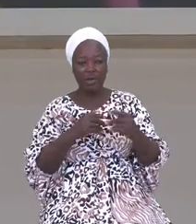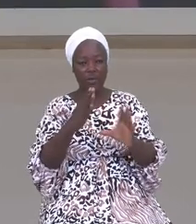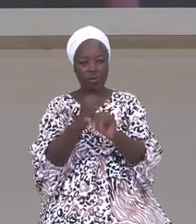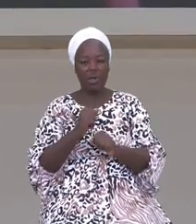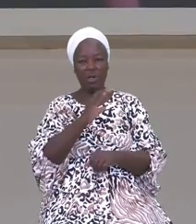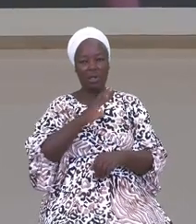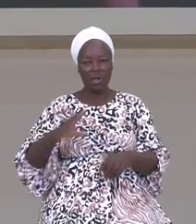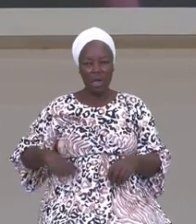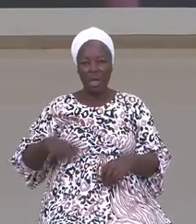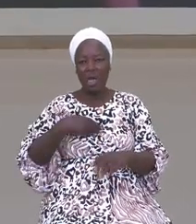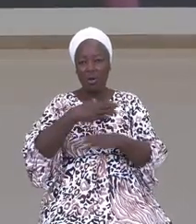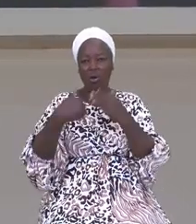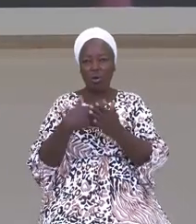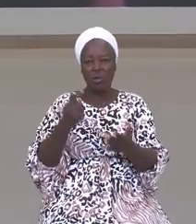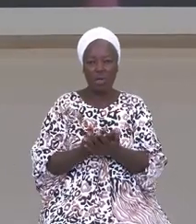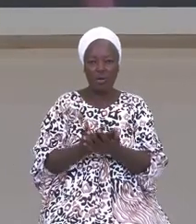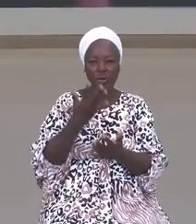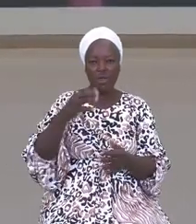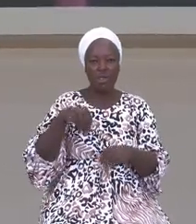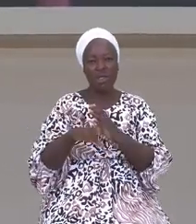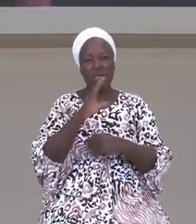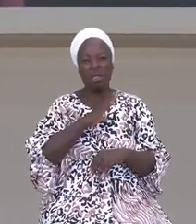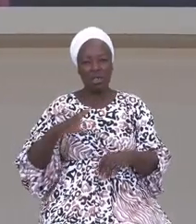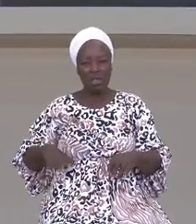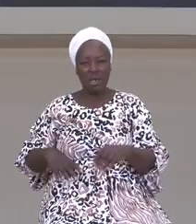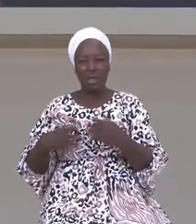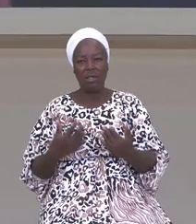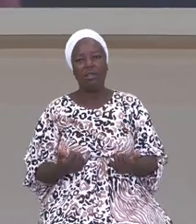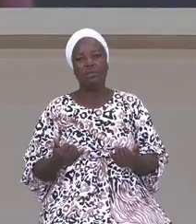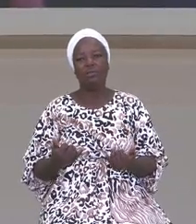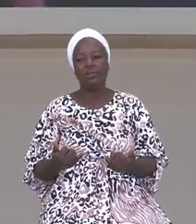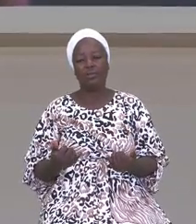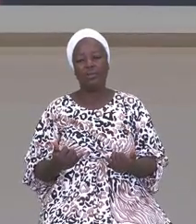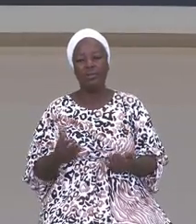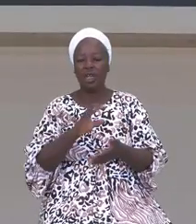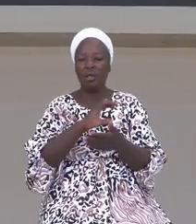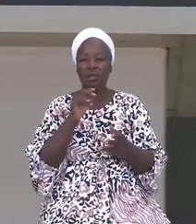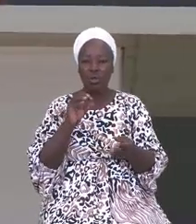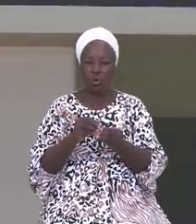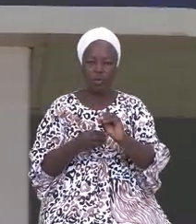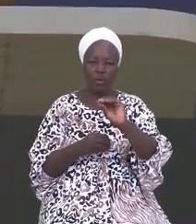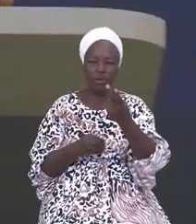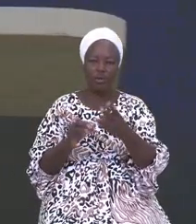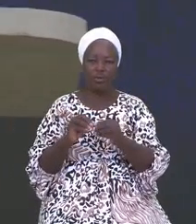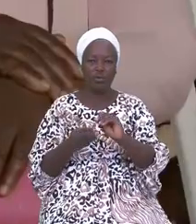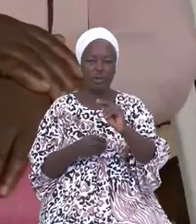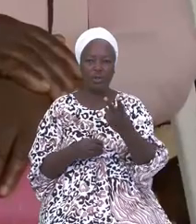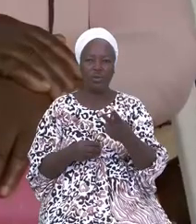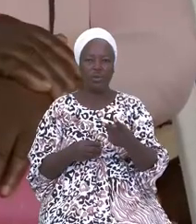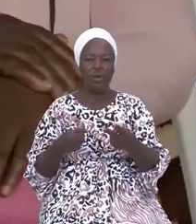all the riches in Christ. We're coming to number two here. Number two here, we